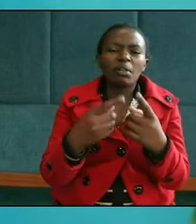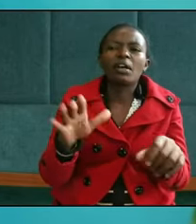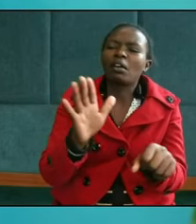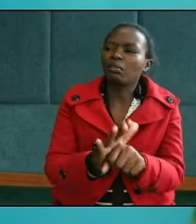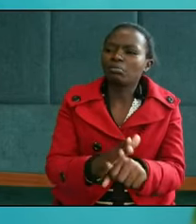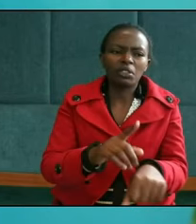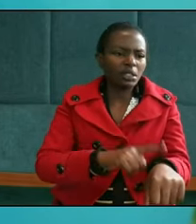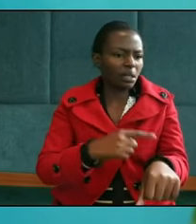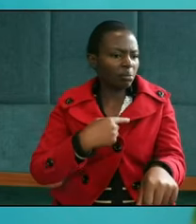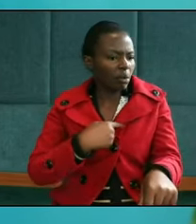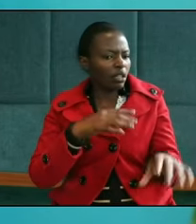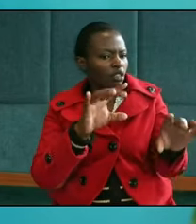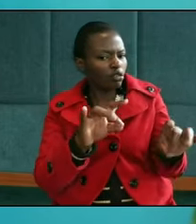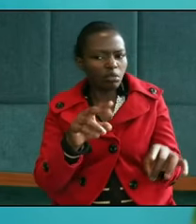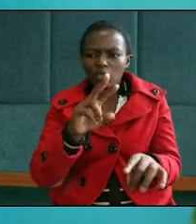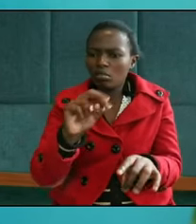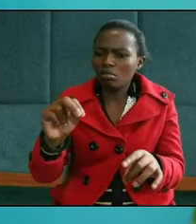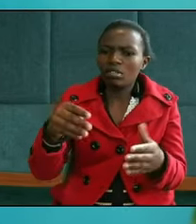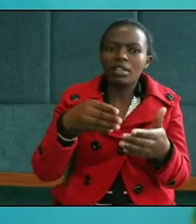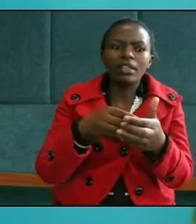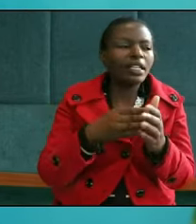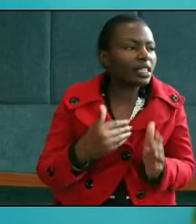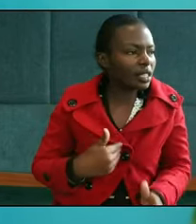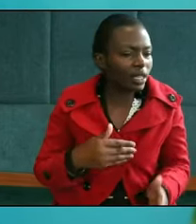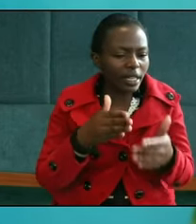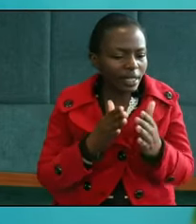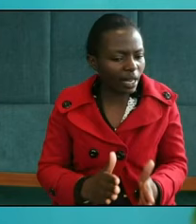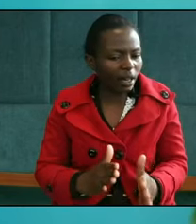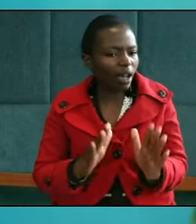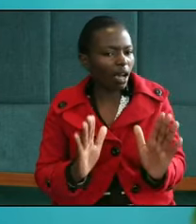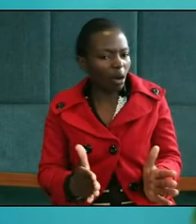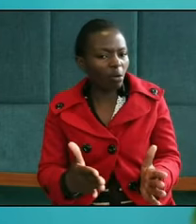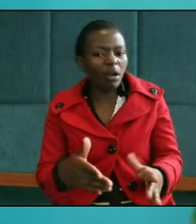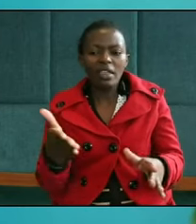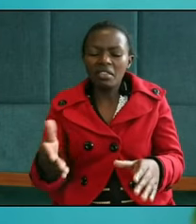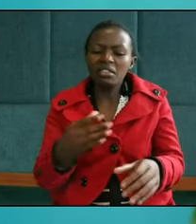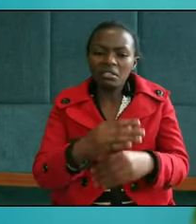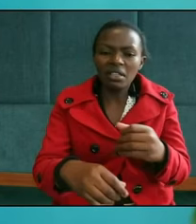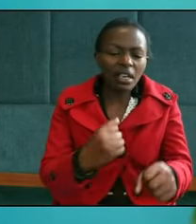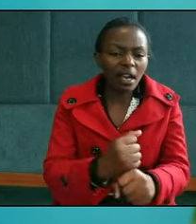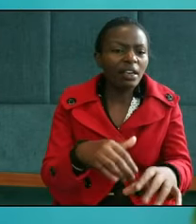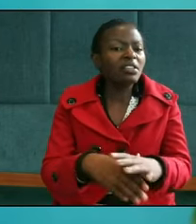Nisipochaguliwa kiongozi, if I'm not elected this year as a church elder, you will